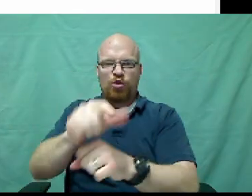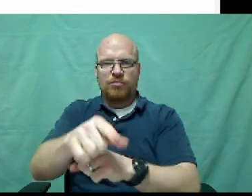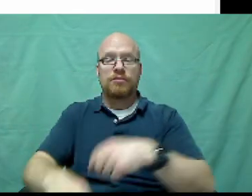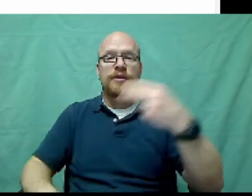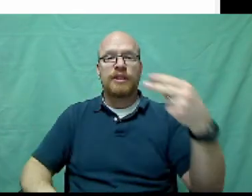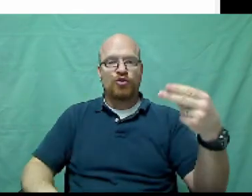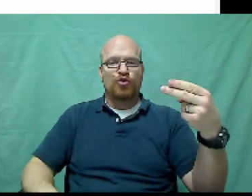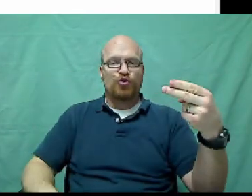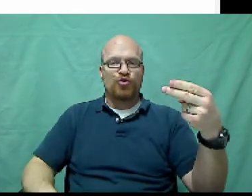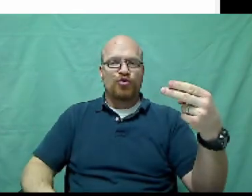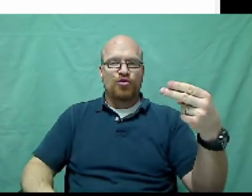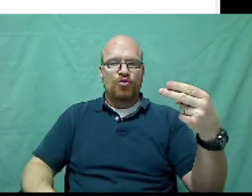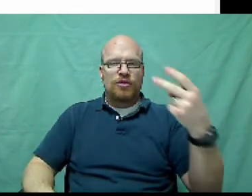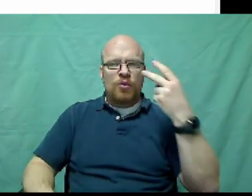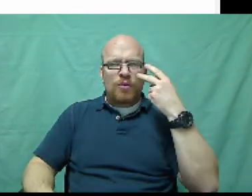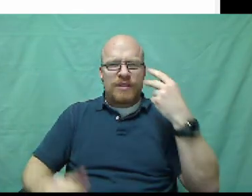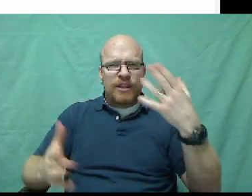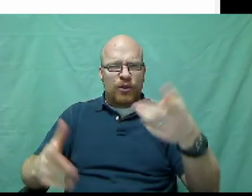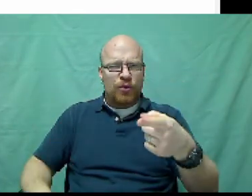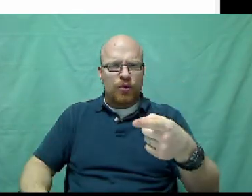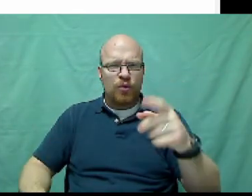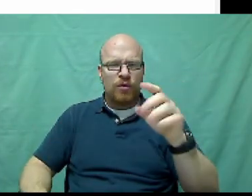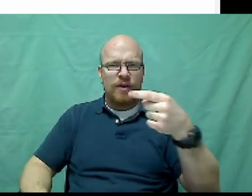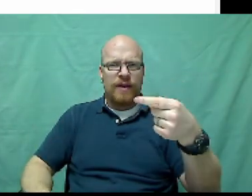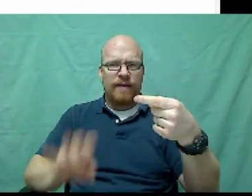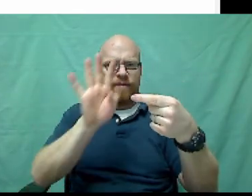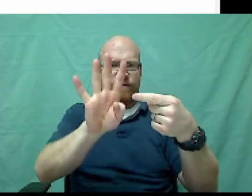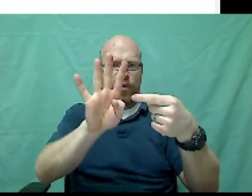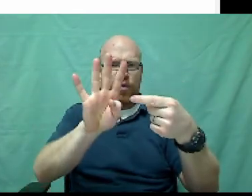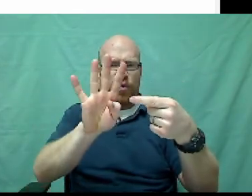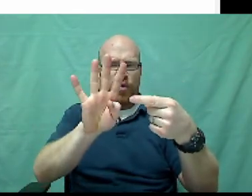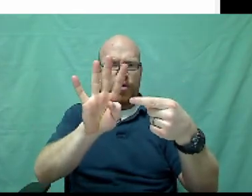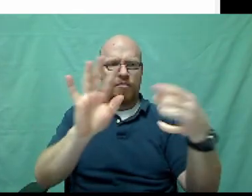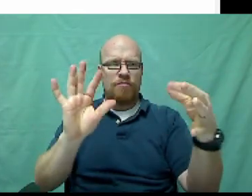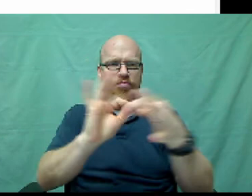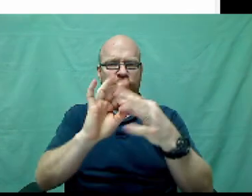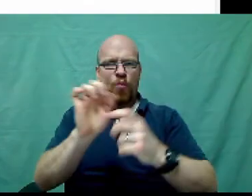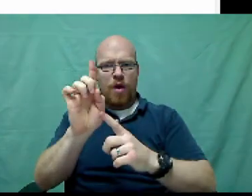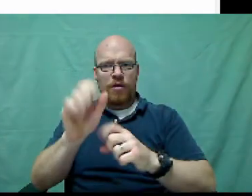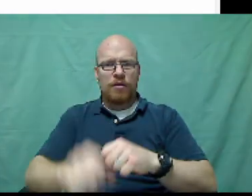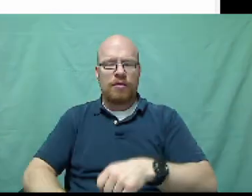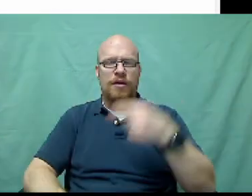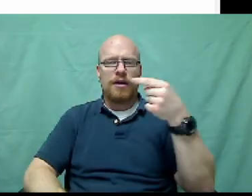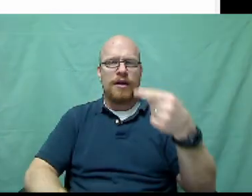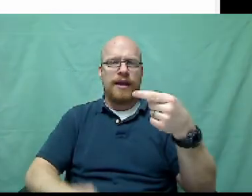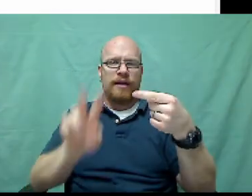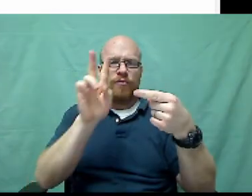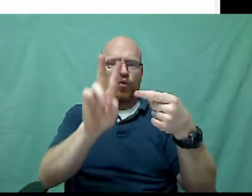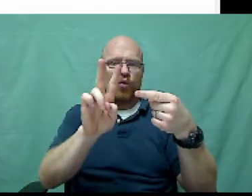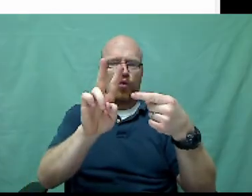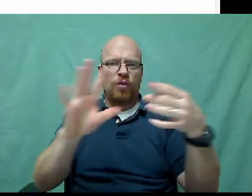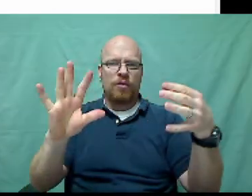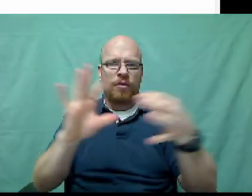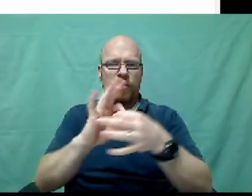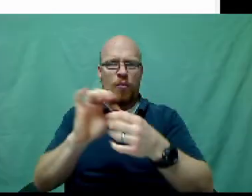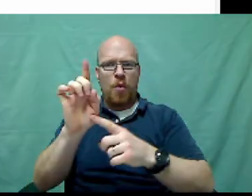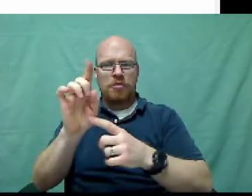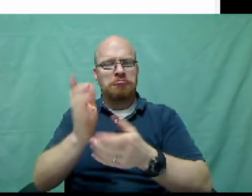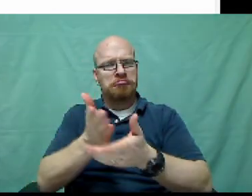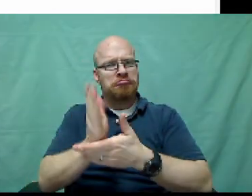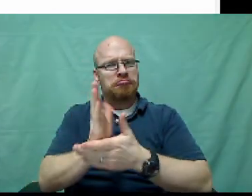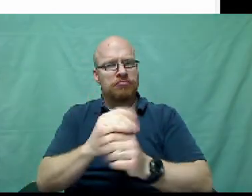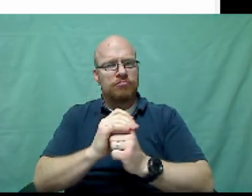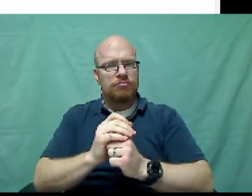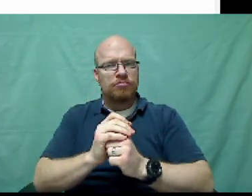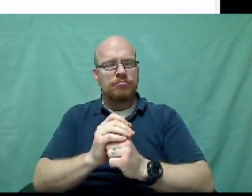So that's we show that that works as a function. Now look at h, the relation h. We have -4 gets connected with 1. -2 goes